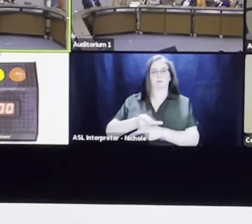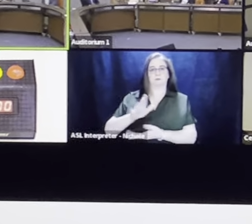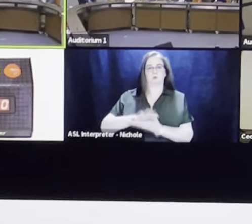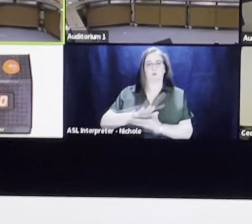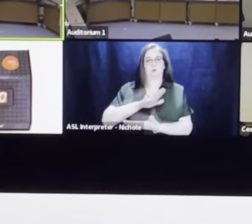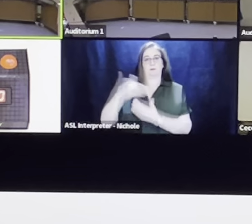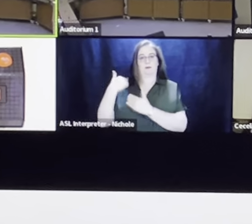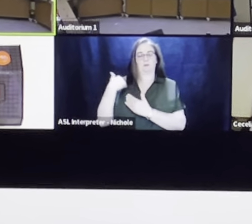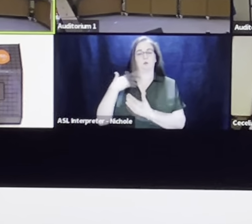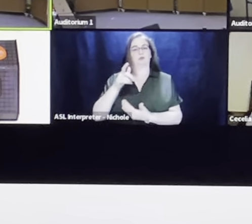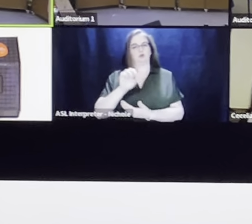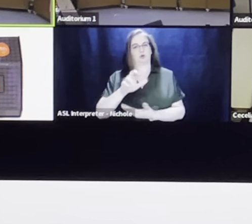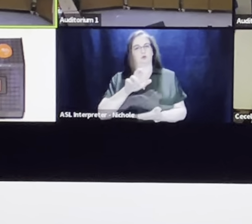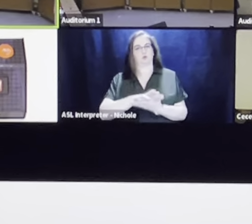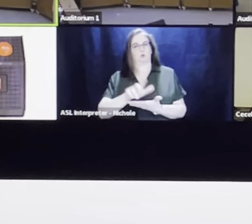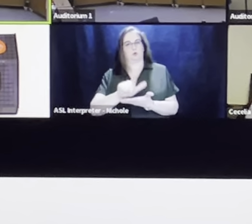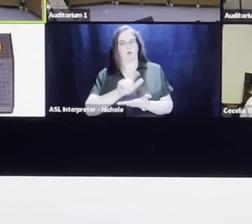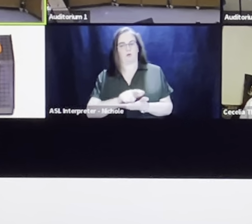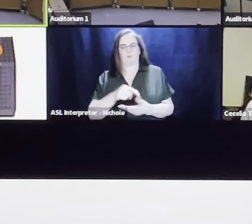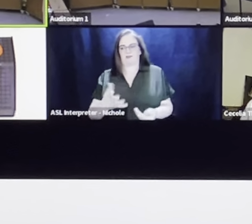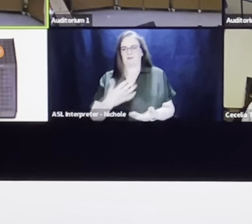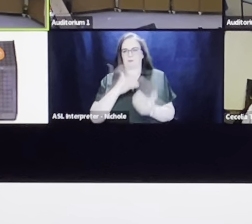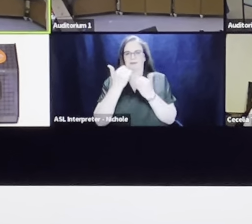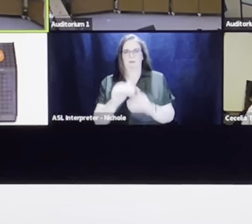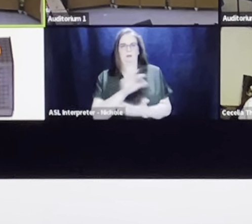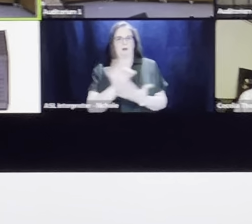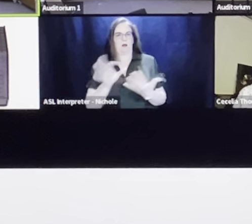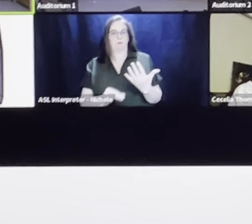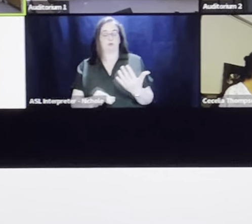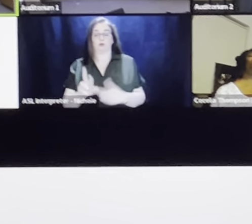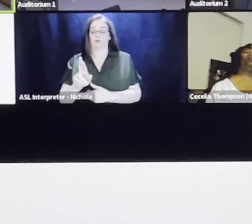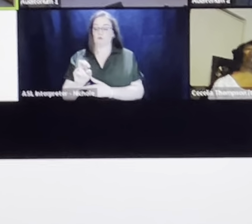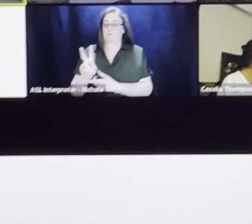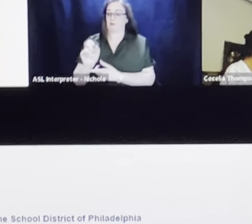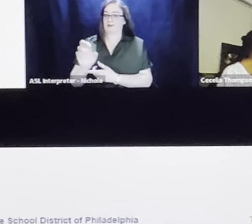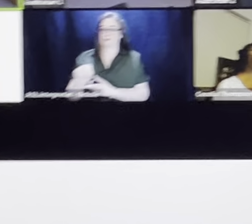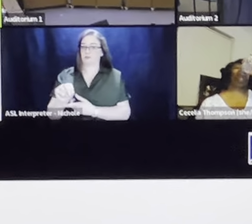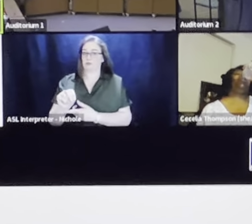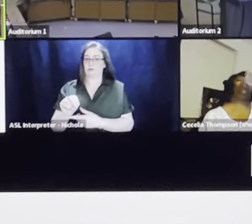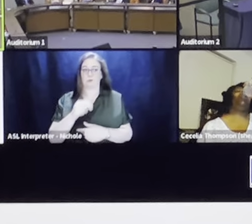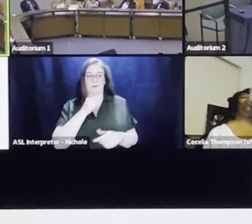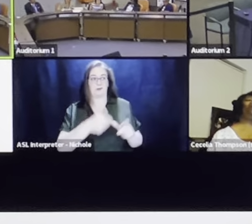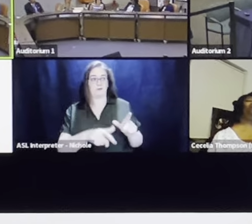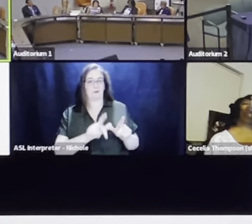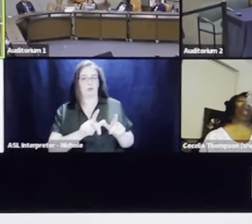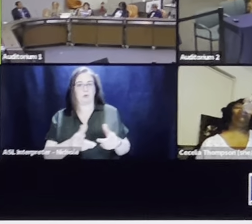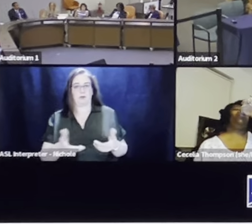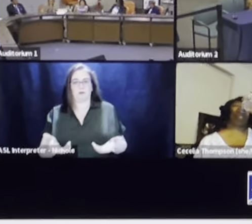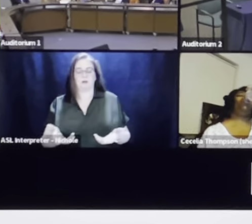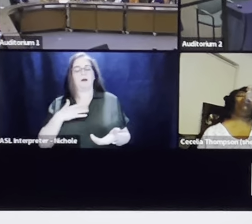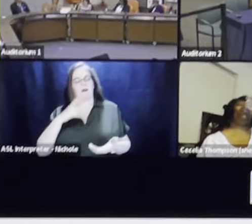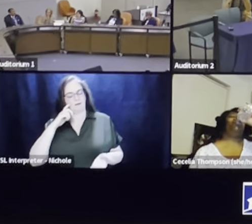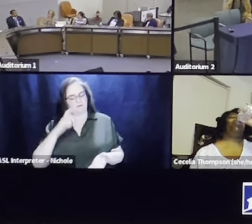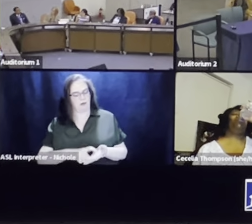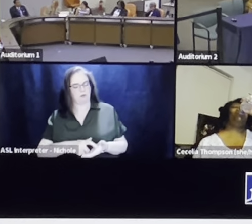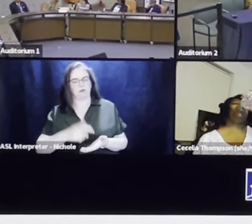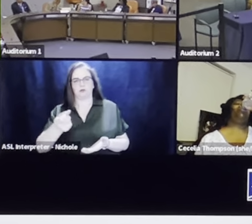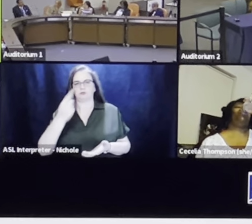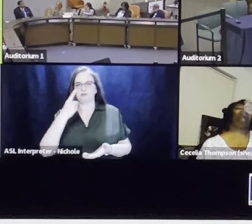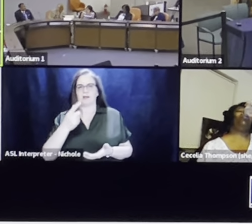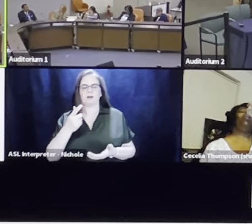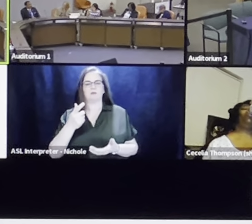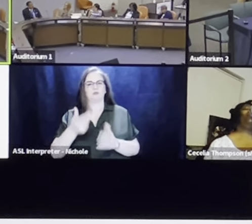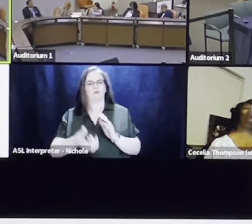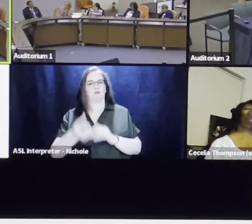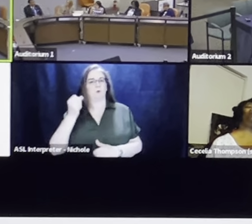charter school law provides us with limited options, revocation or non-renewal. I acknowledge and understand that a decision to revoke the